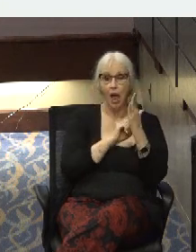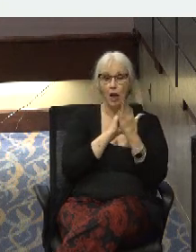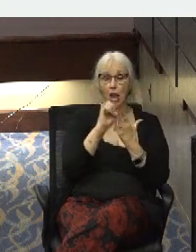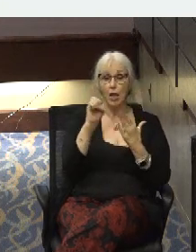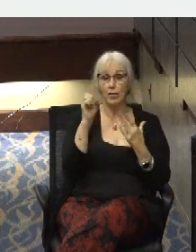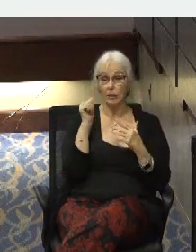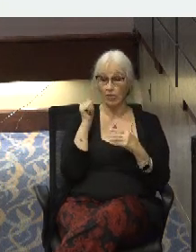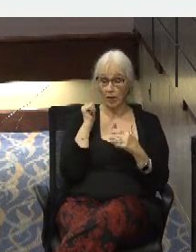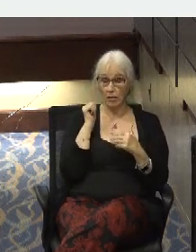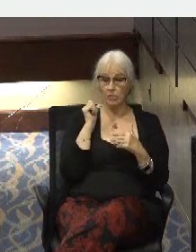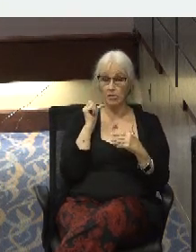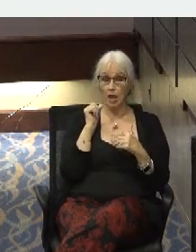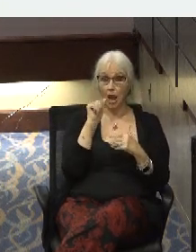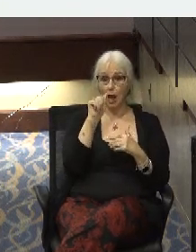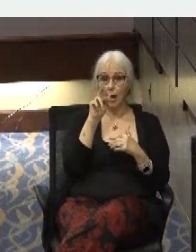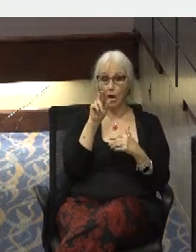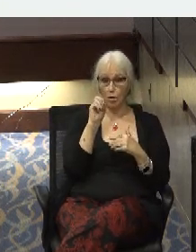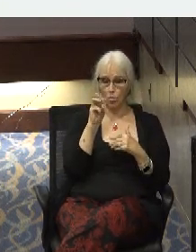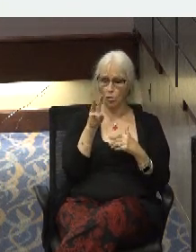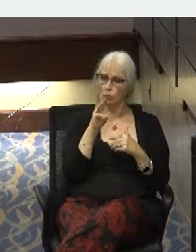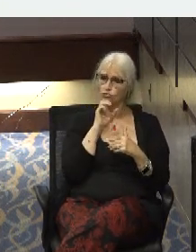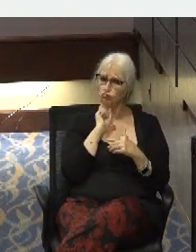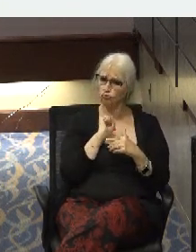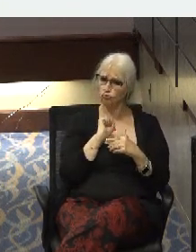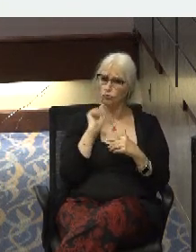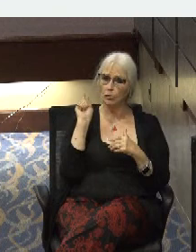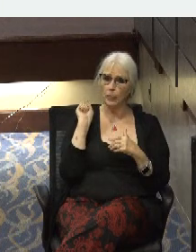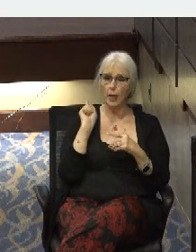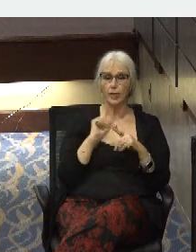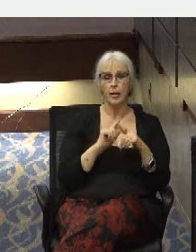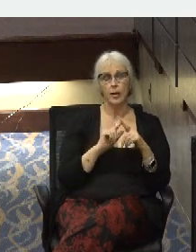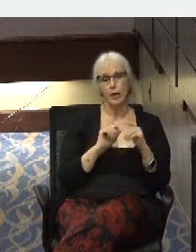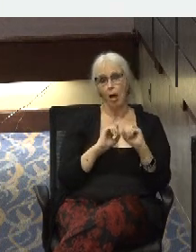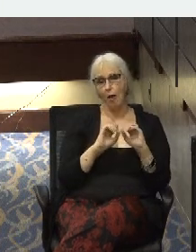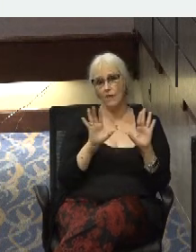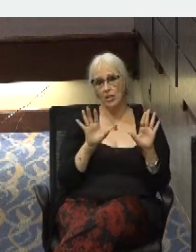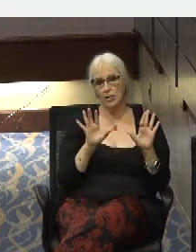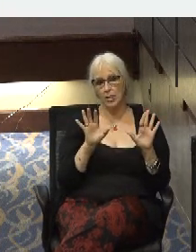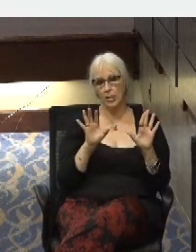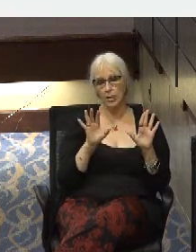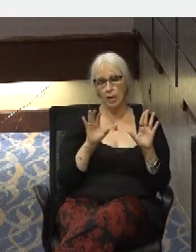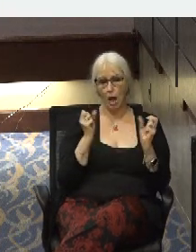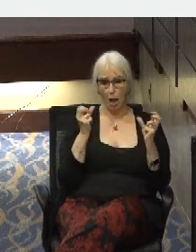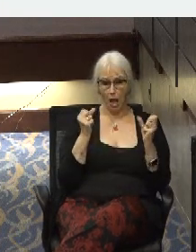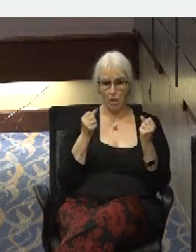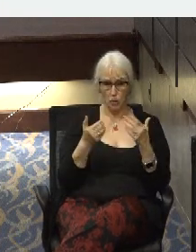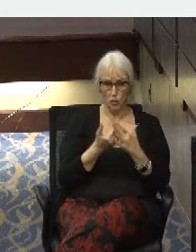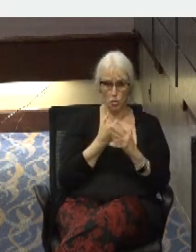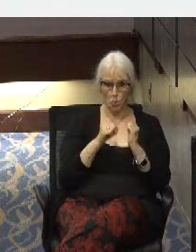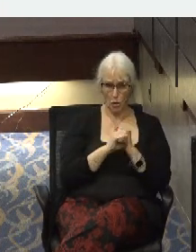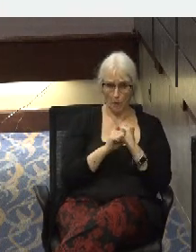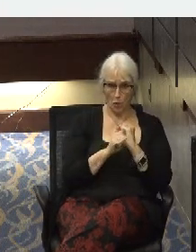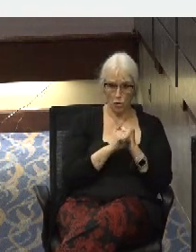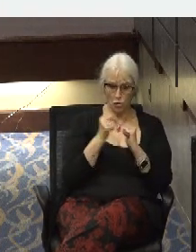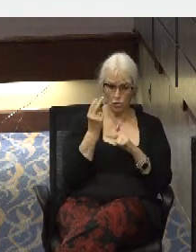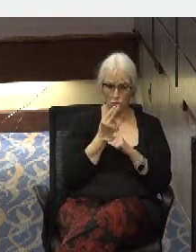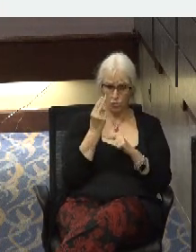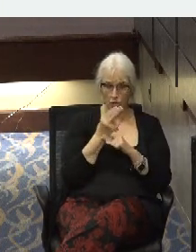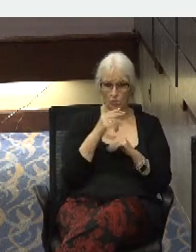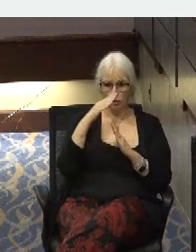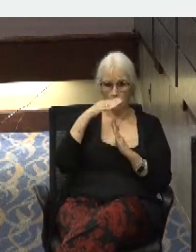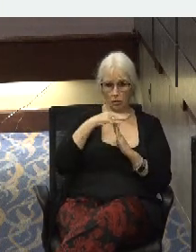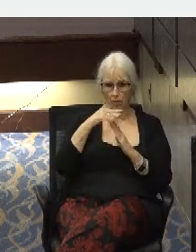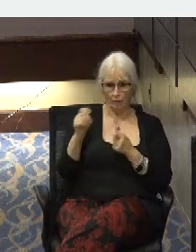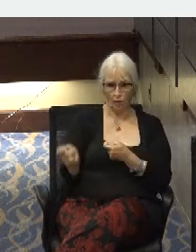This aerial's pretty outdated, but obviously lots of new commercial uses, including Topgolf and Main Event